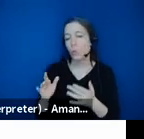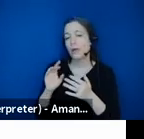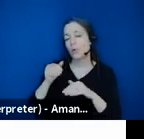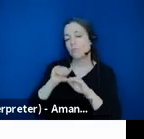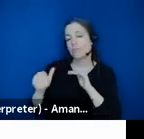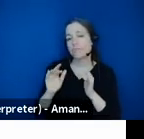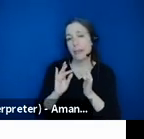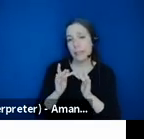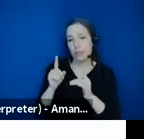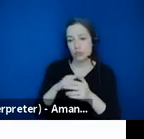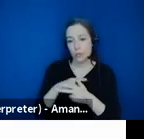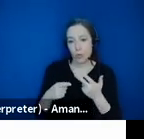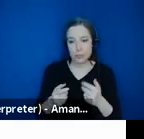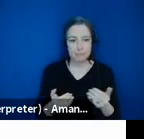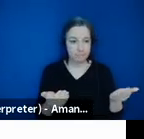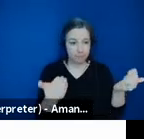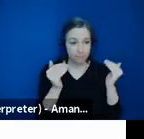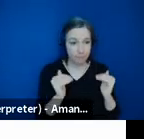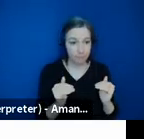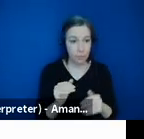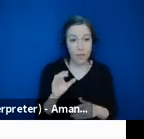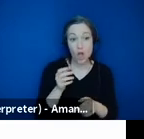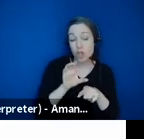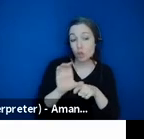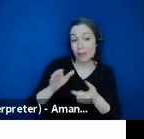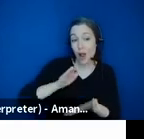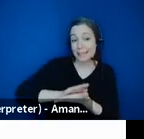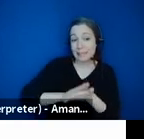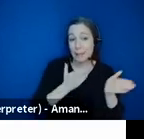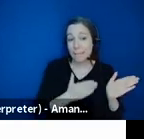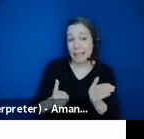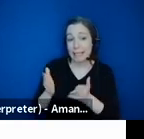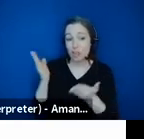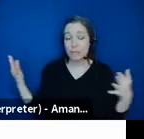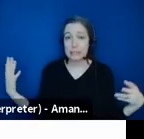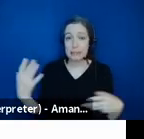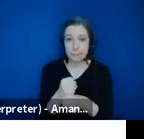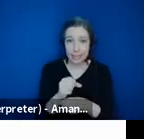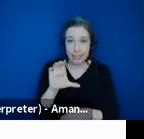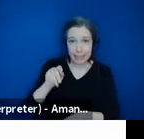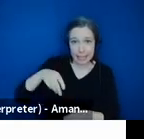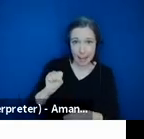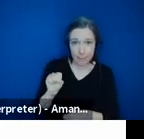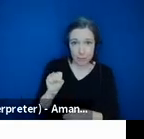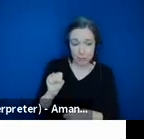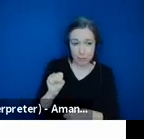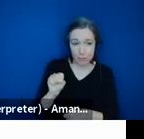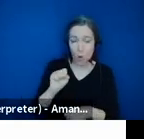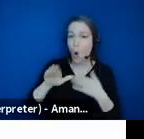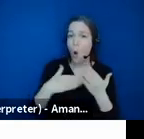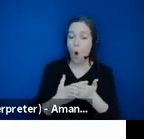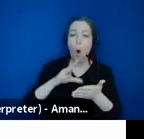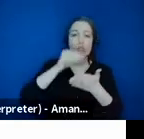academic planning services or CAPS. This is where the academic advising lives. So all students at FCC will